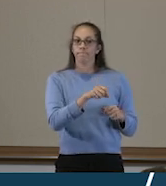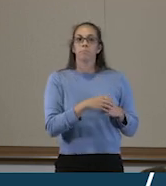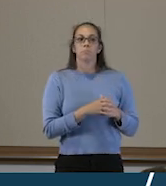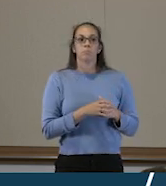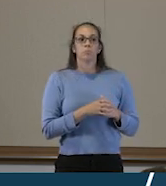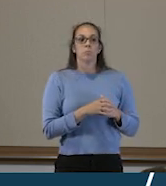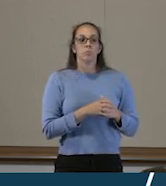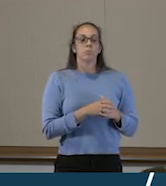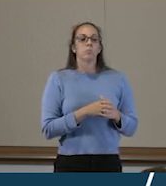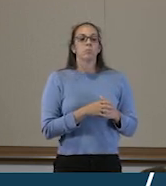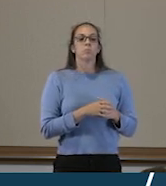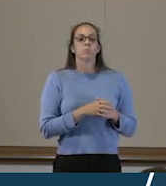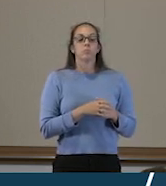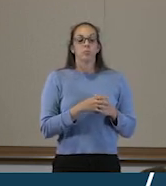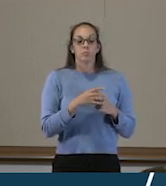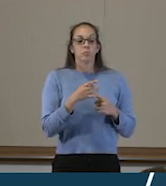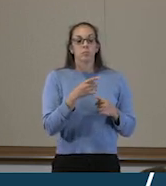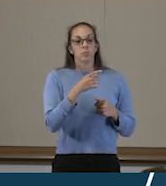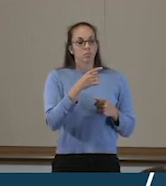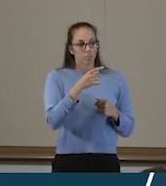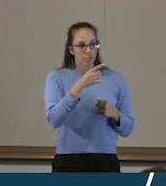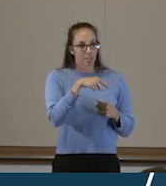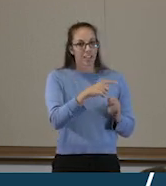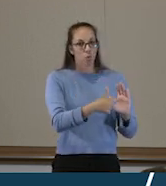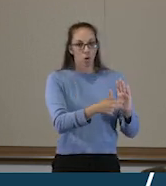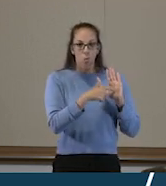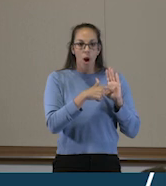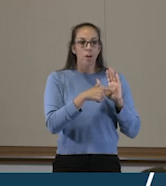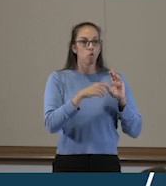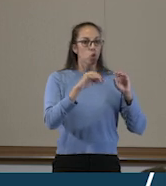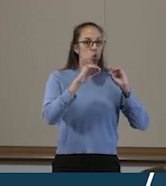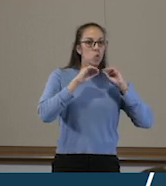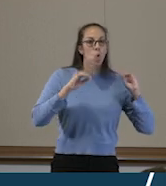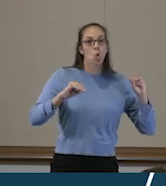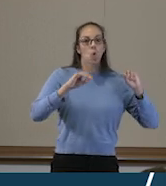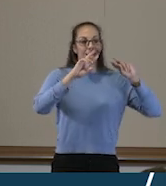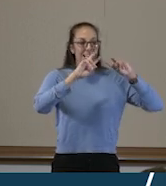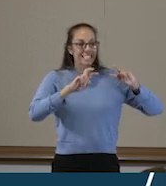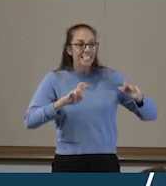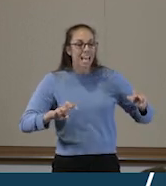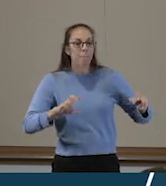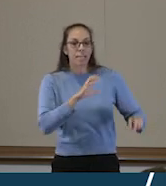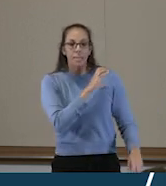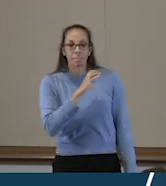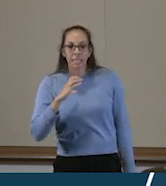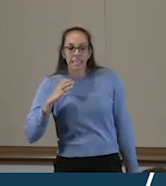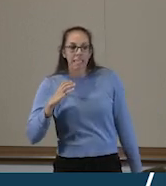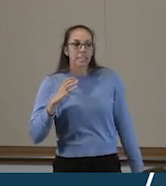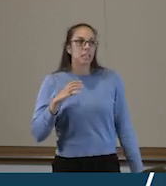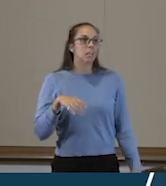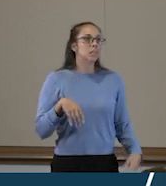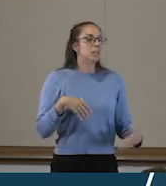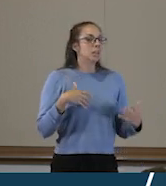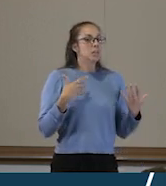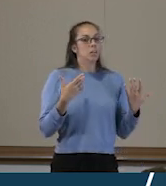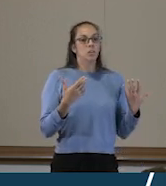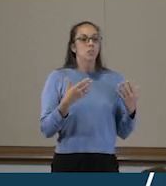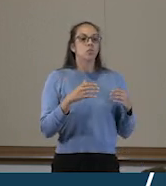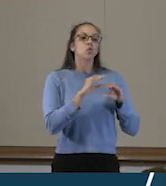that there needs to be no examining committee, no result that the person